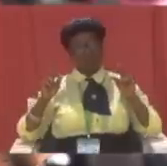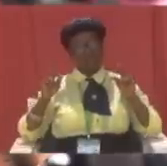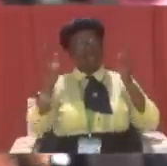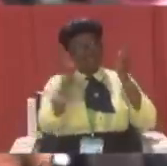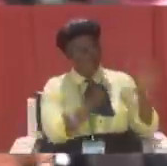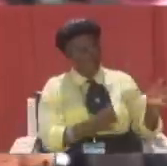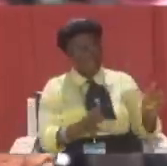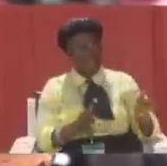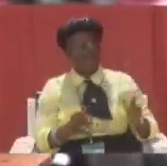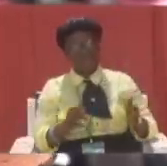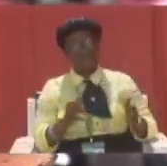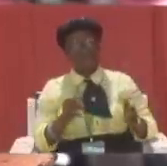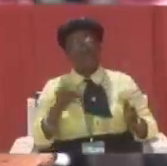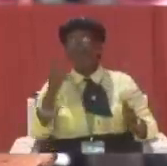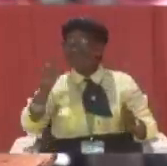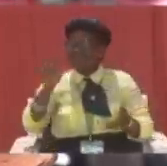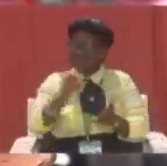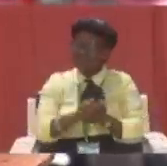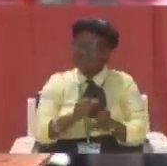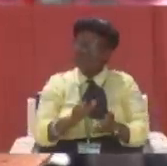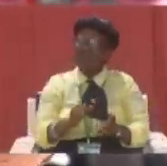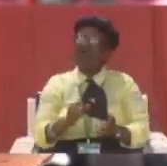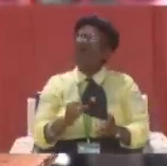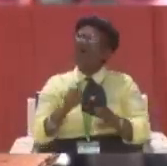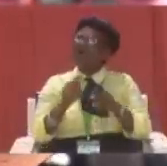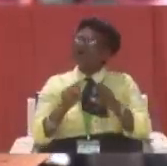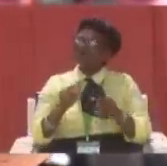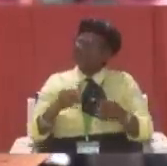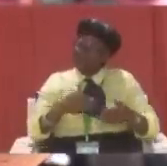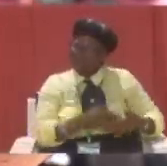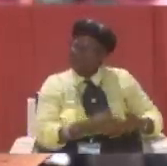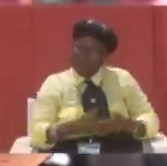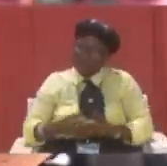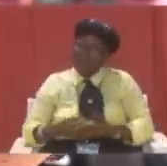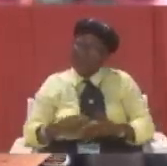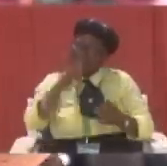leave the little ones alone. Bring them close to me.